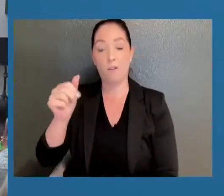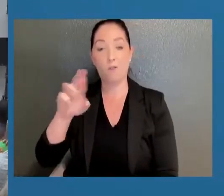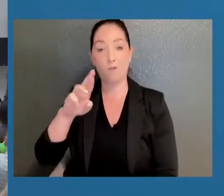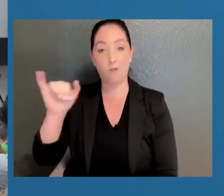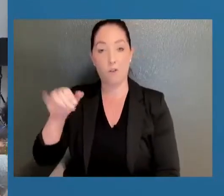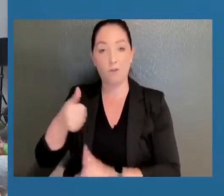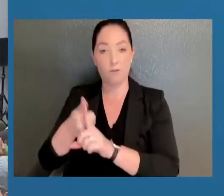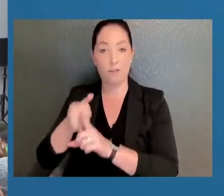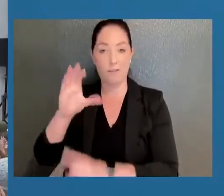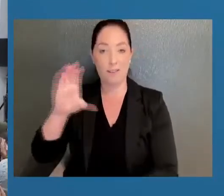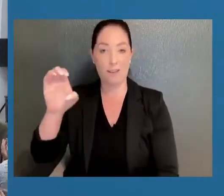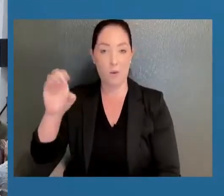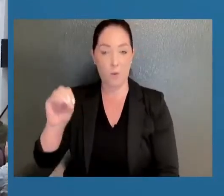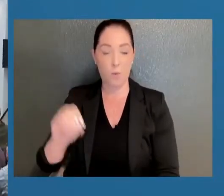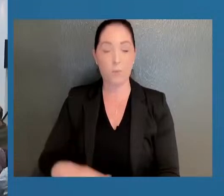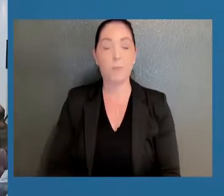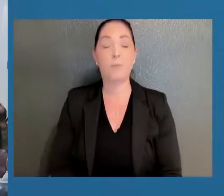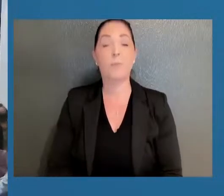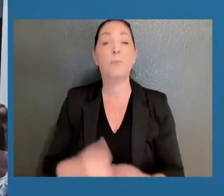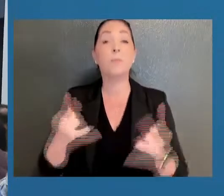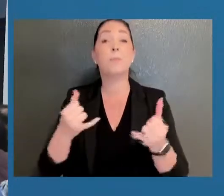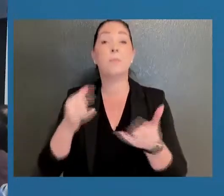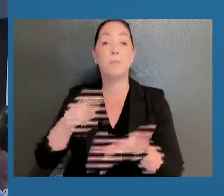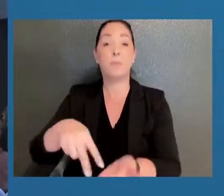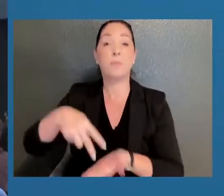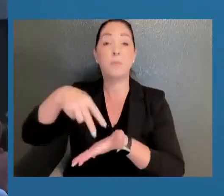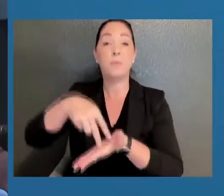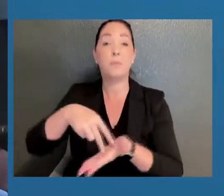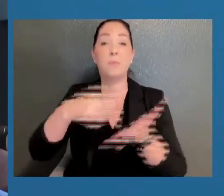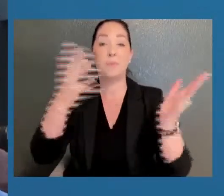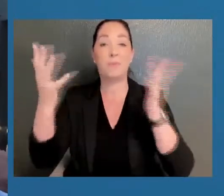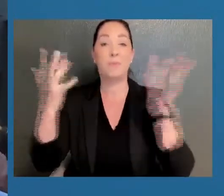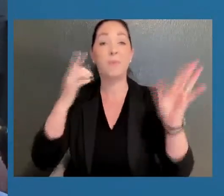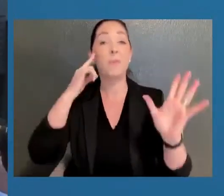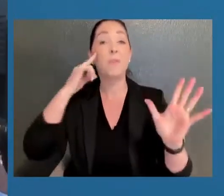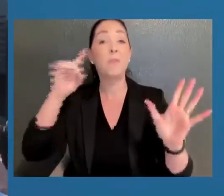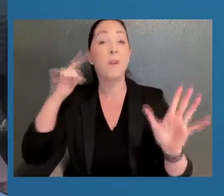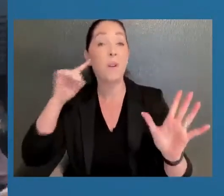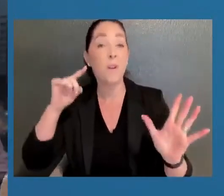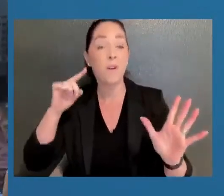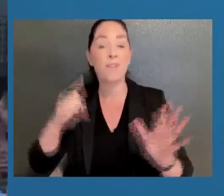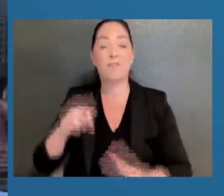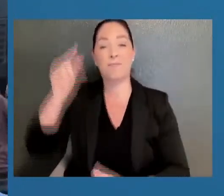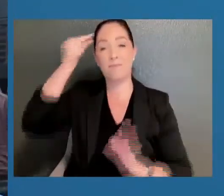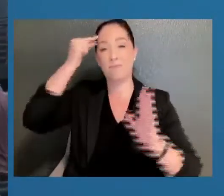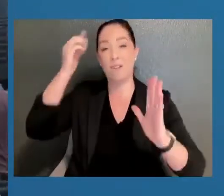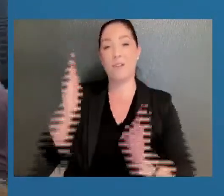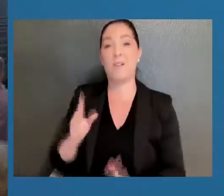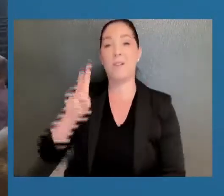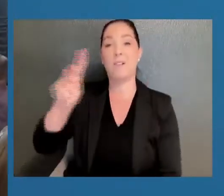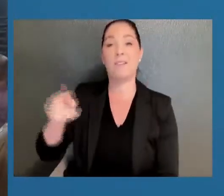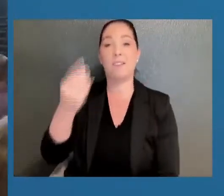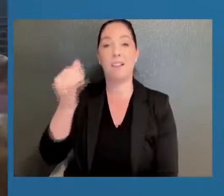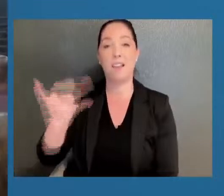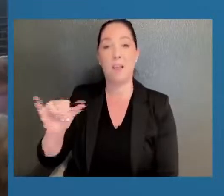And now, please stand and give a big round of applause for the 57th Governor of the great state of New York, Governor Kathy Hochul.